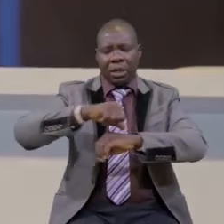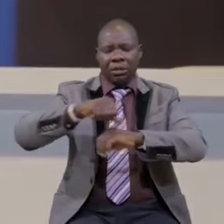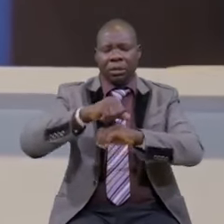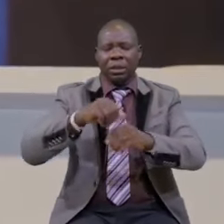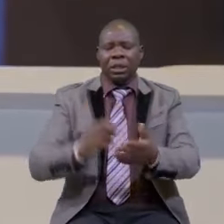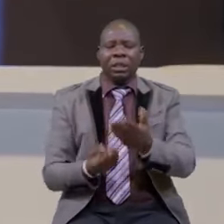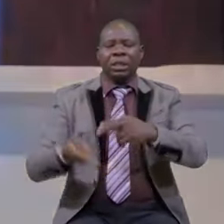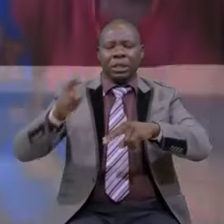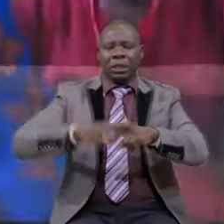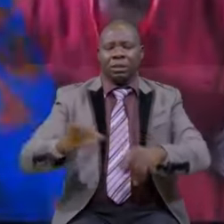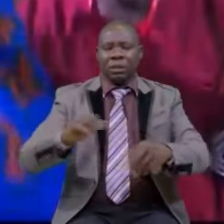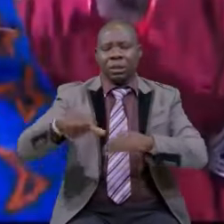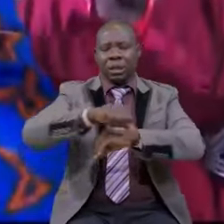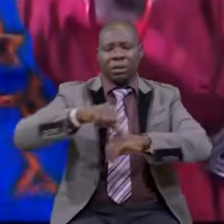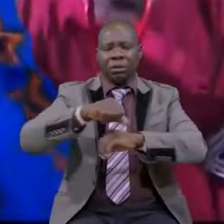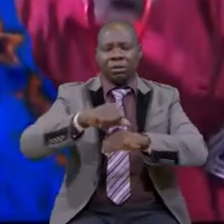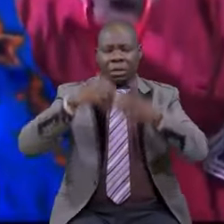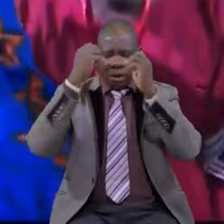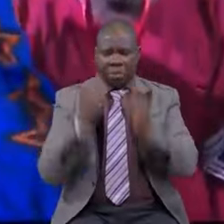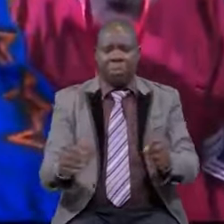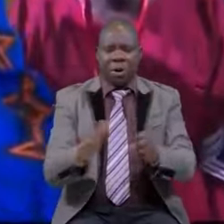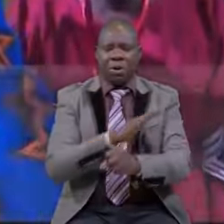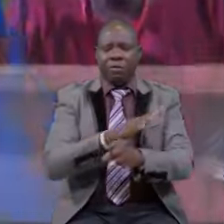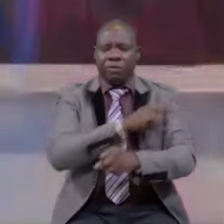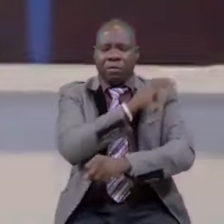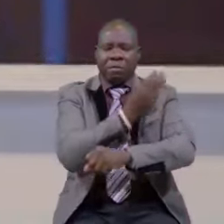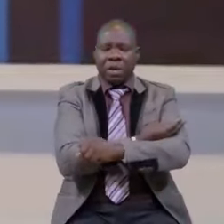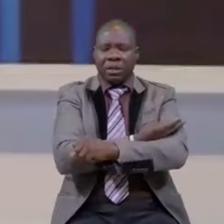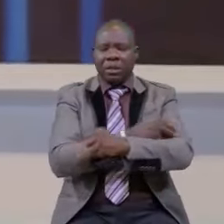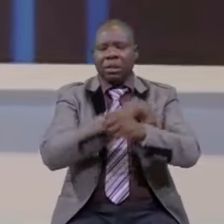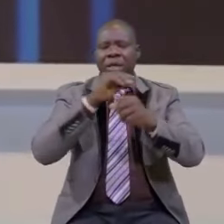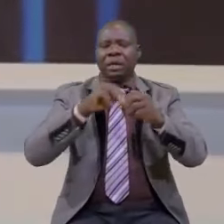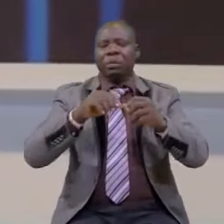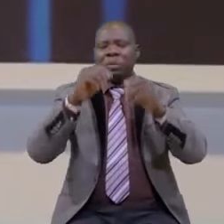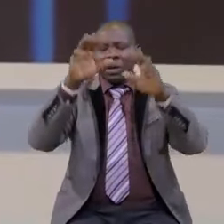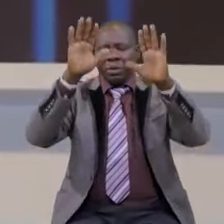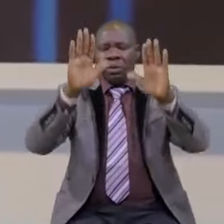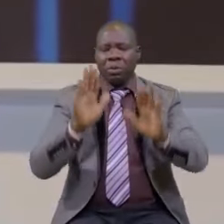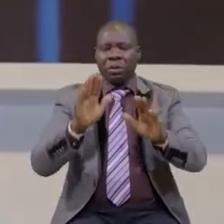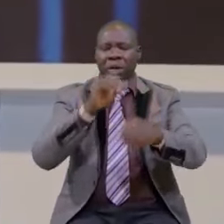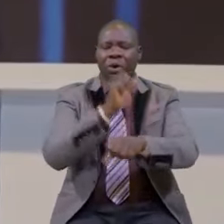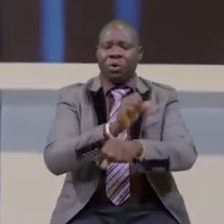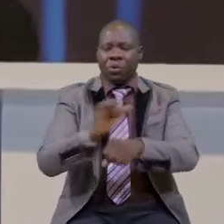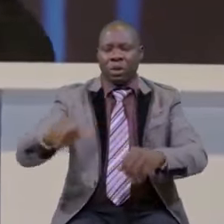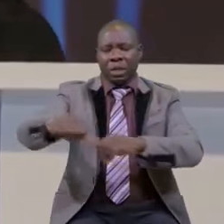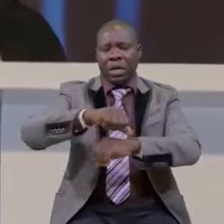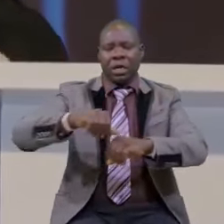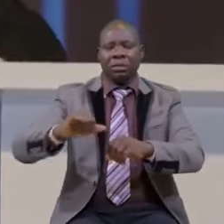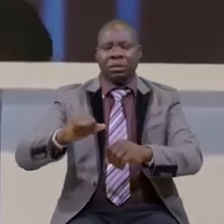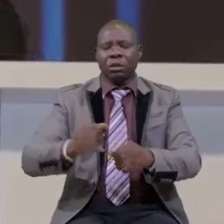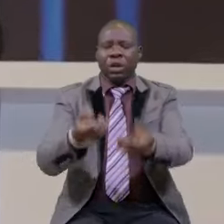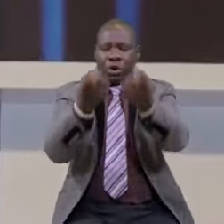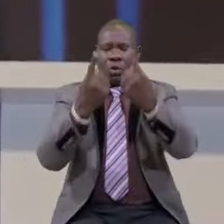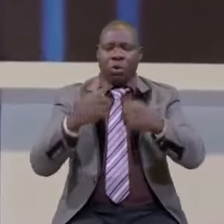increasing anointing, powerful, mighty signs and wonders working anointing come